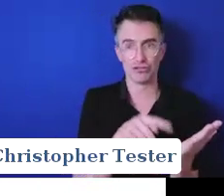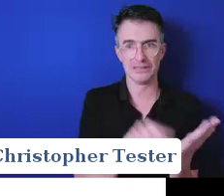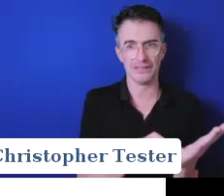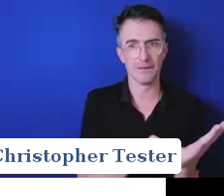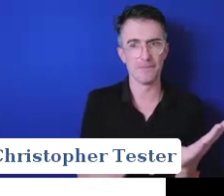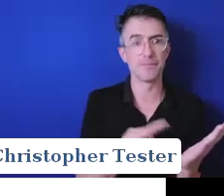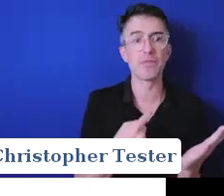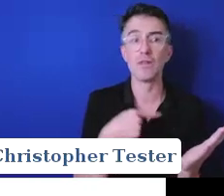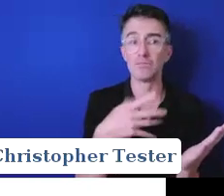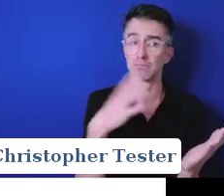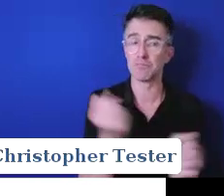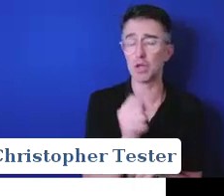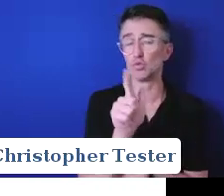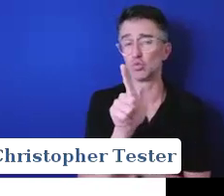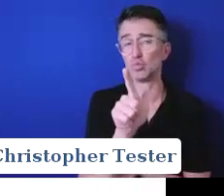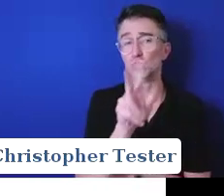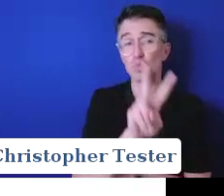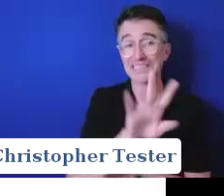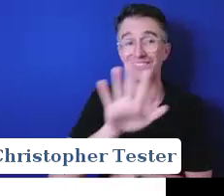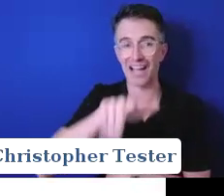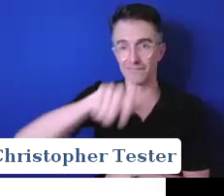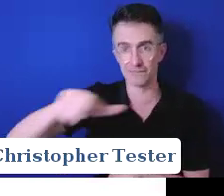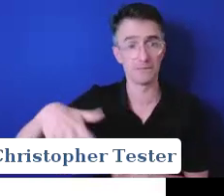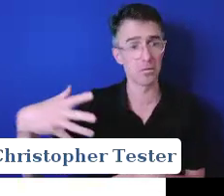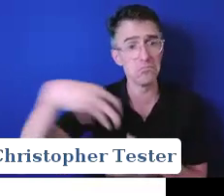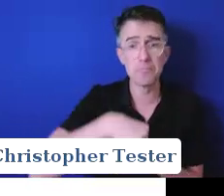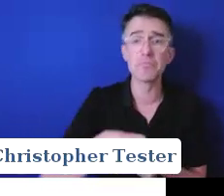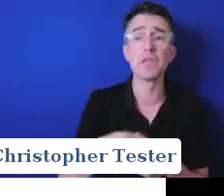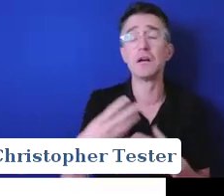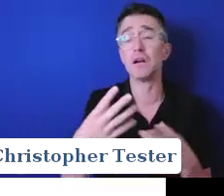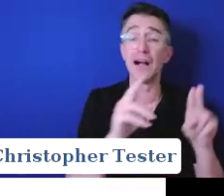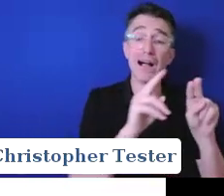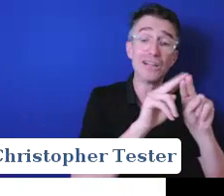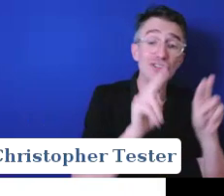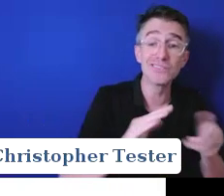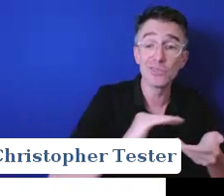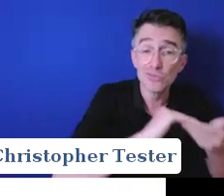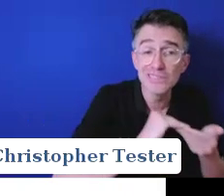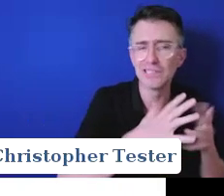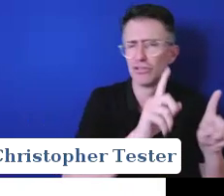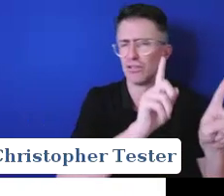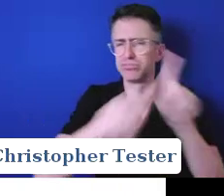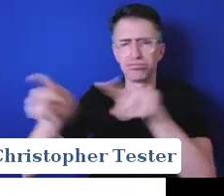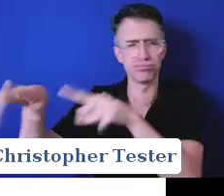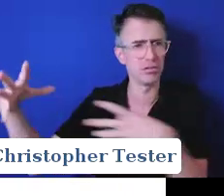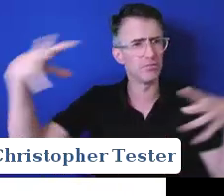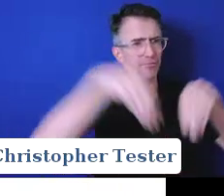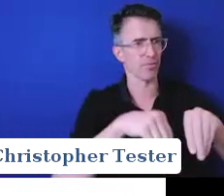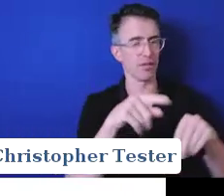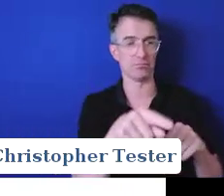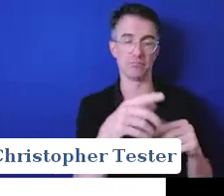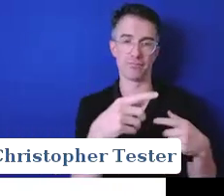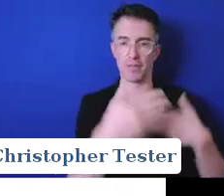and international organization users, and so on. Thank you.